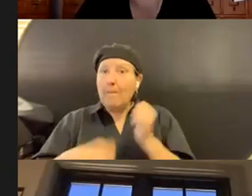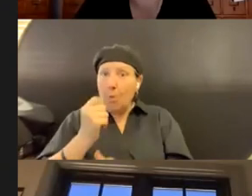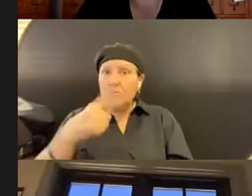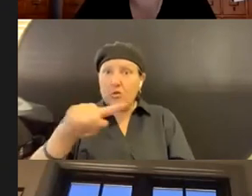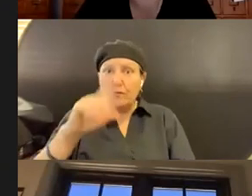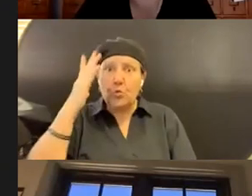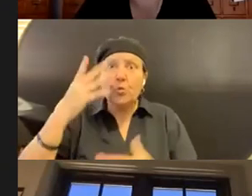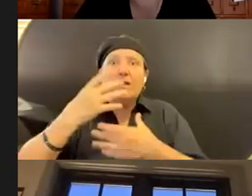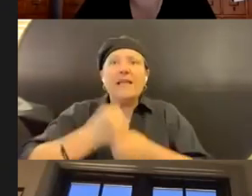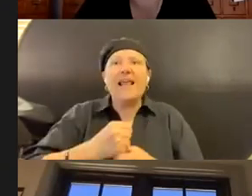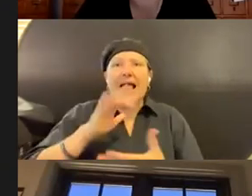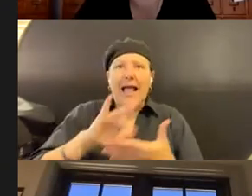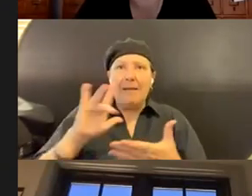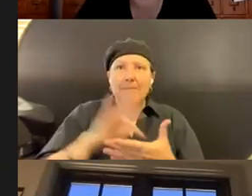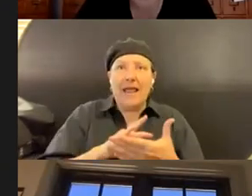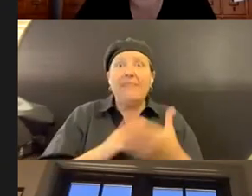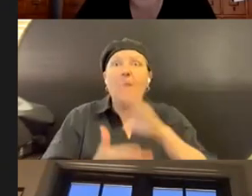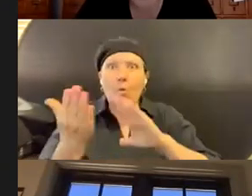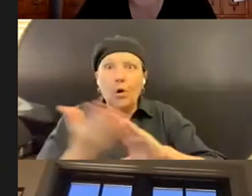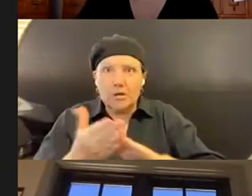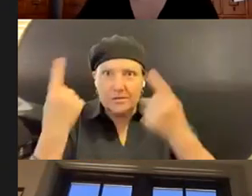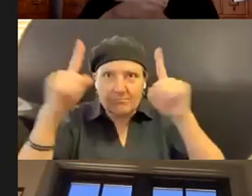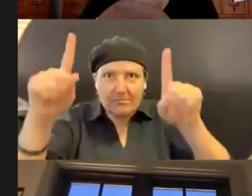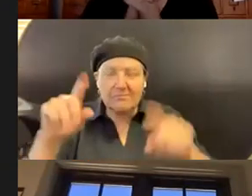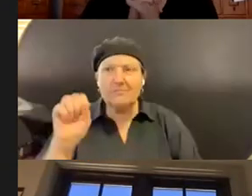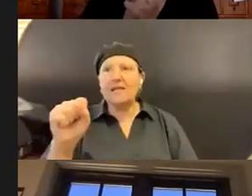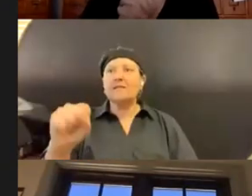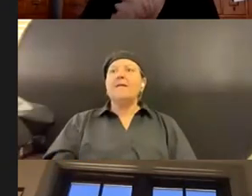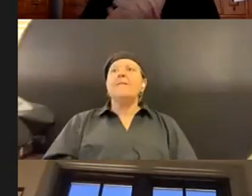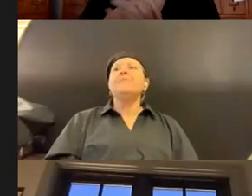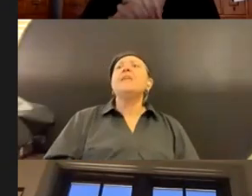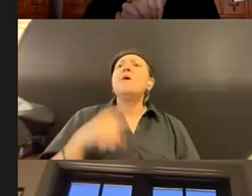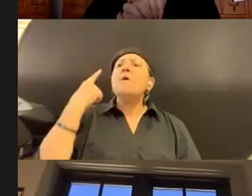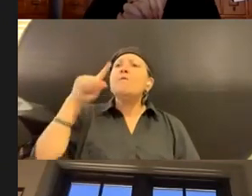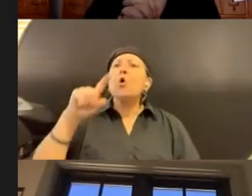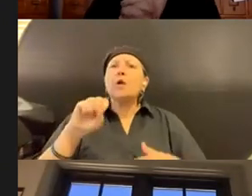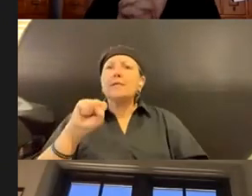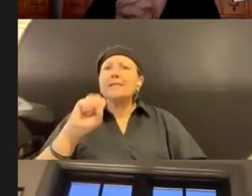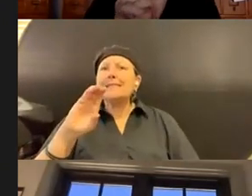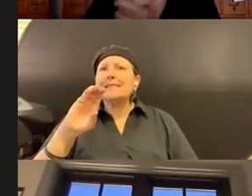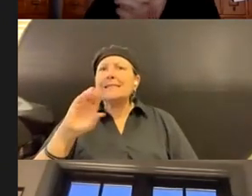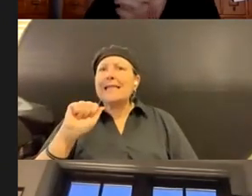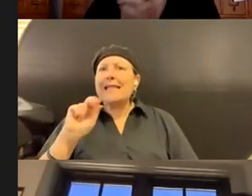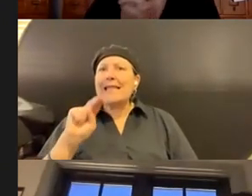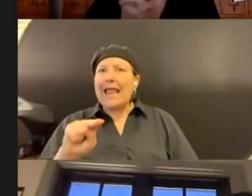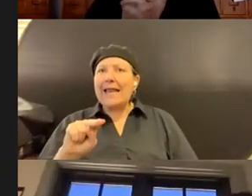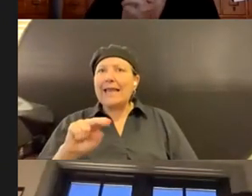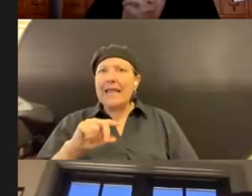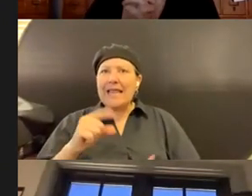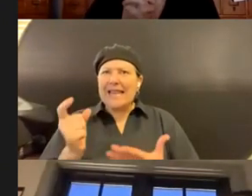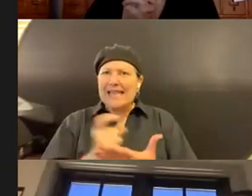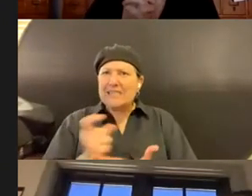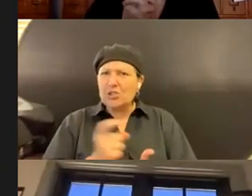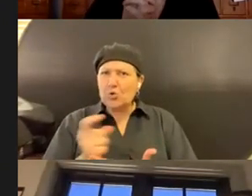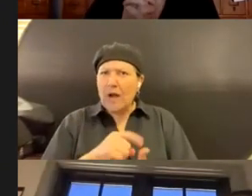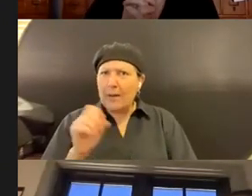there was a follow-up question about needing to scan in student work. I'd like to answer this one. Teachers would, at most, would